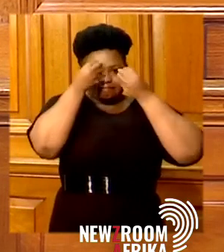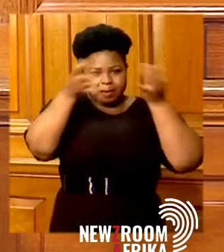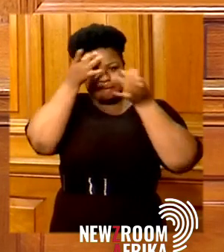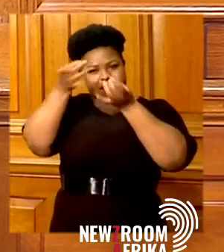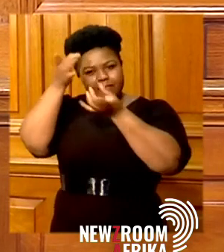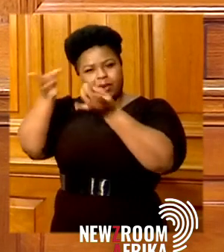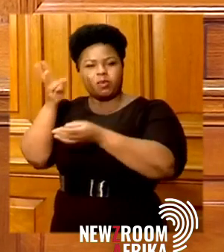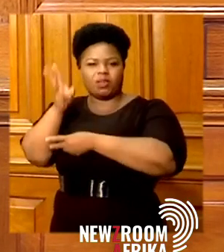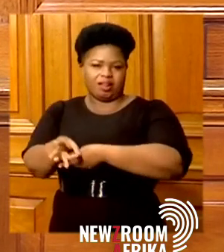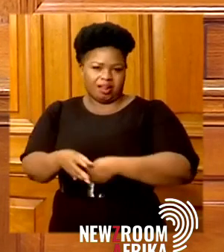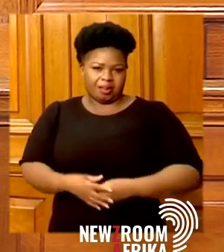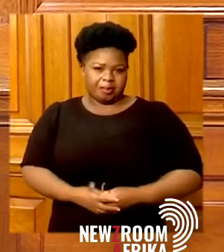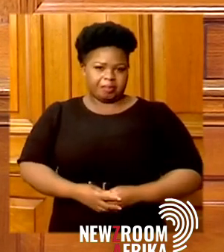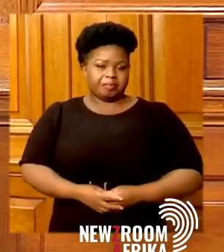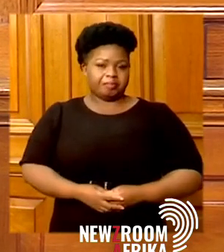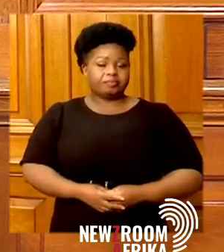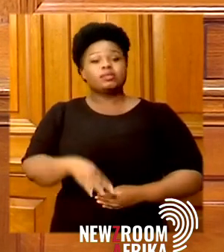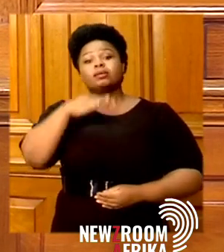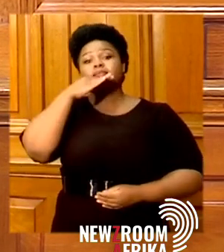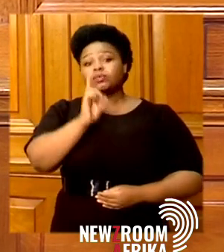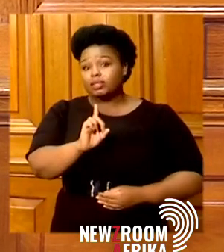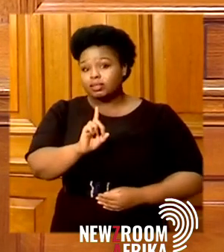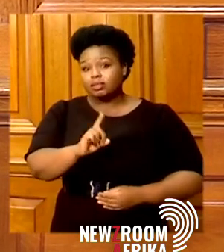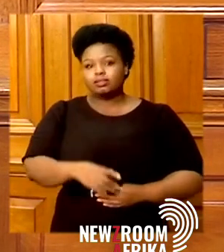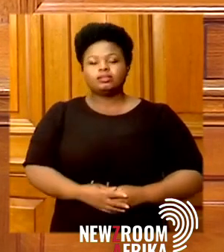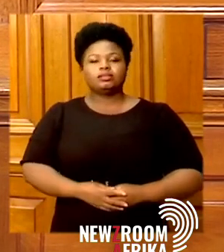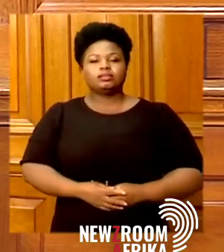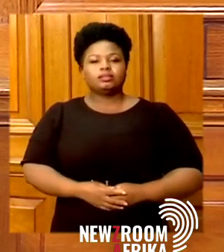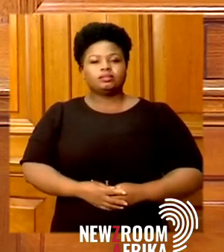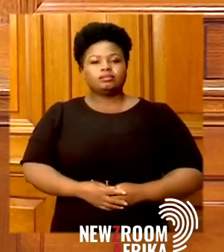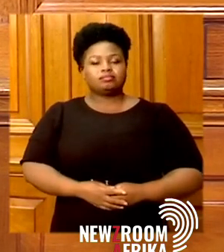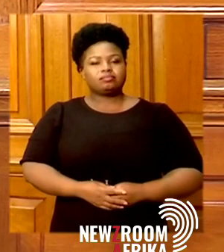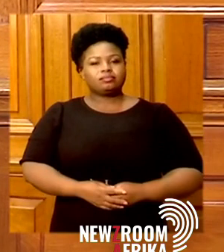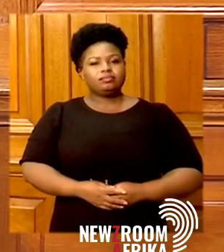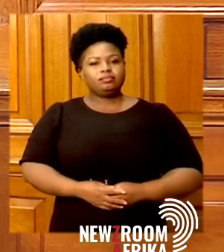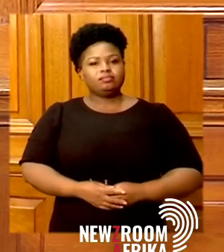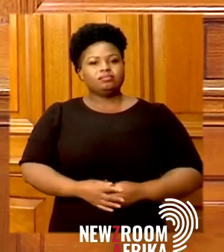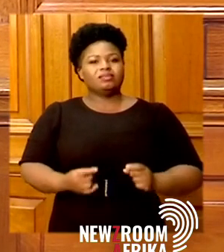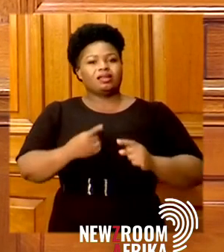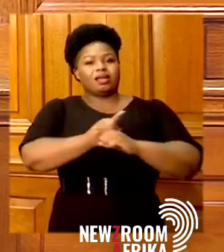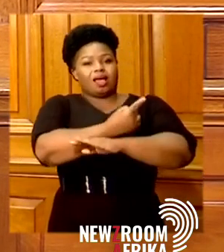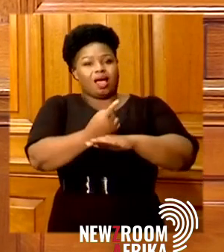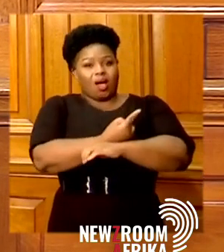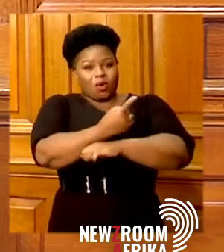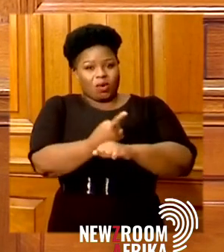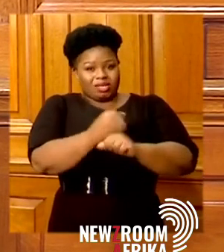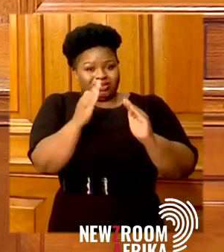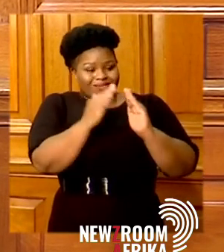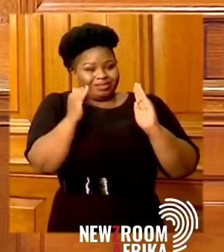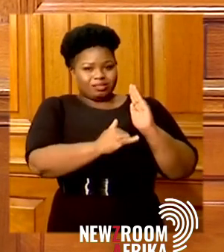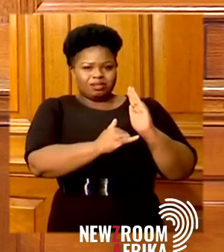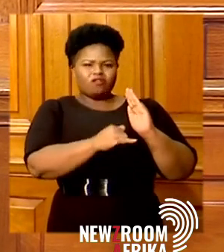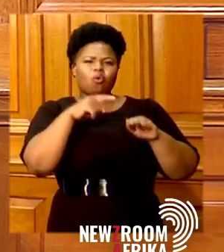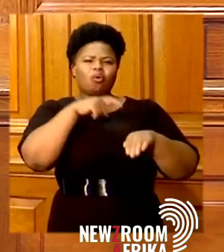This will mean that the hours of curfew will now move from 12